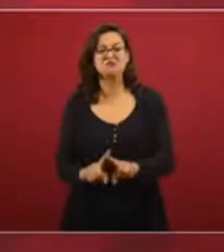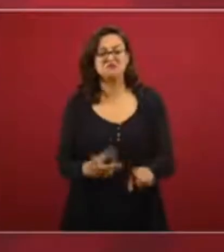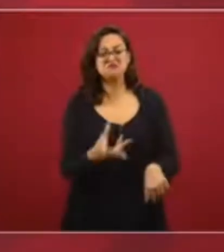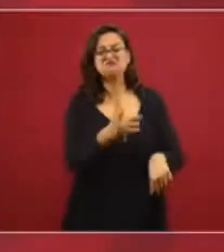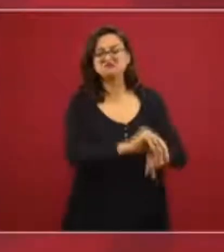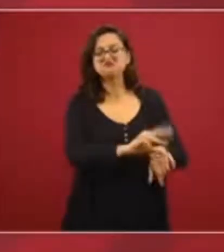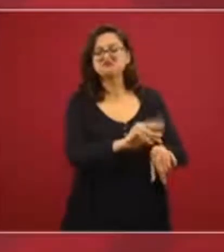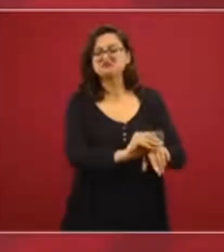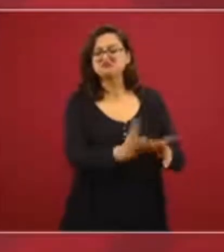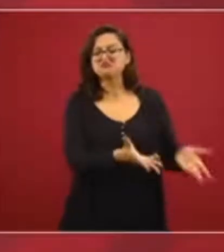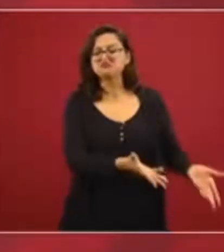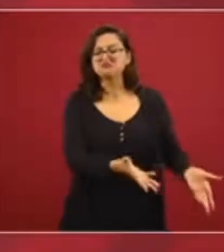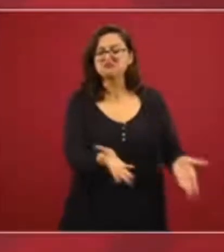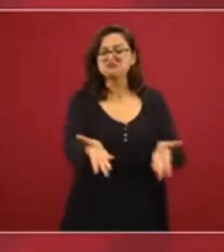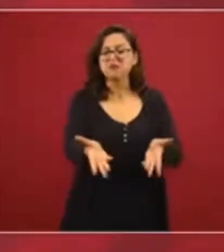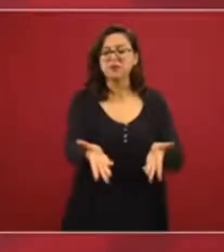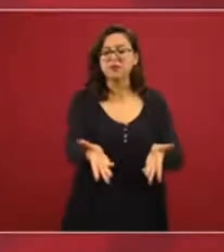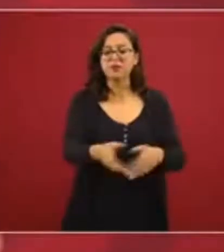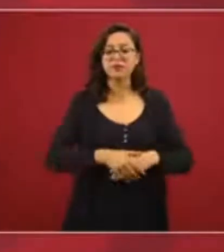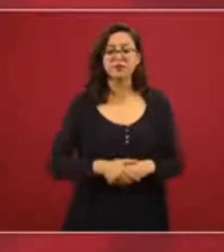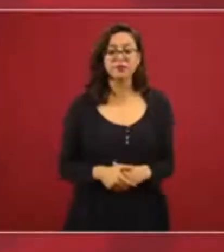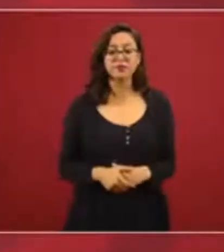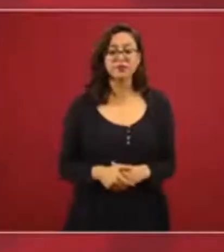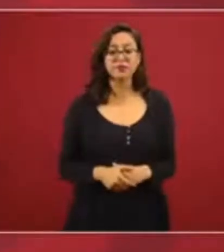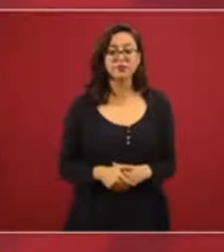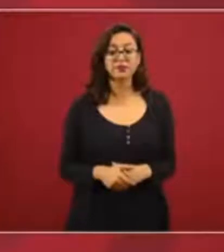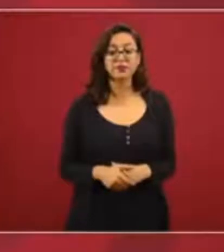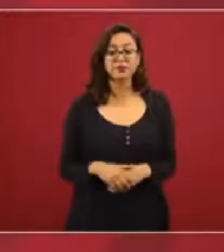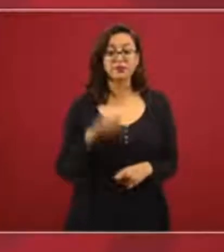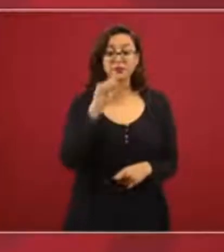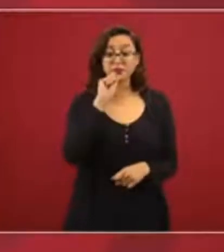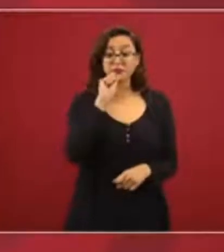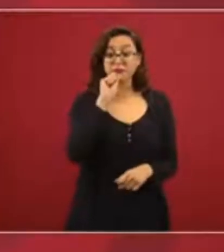y al mismo tiempo